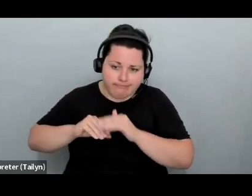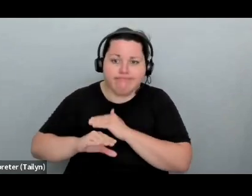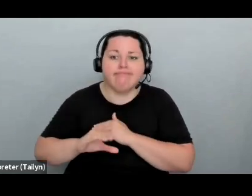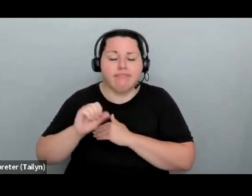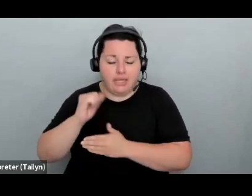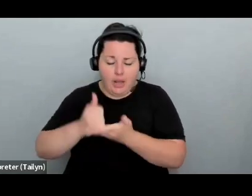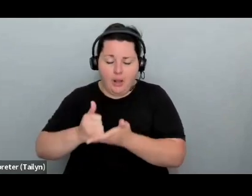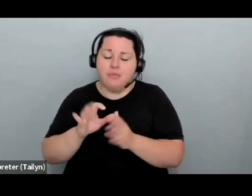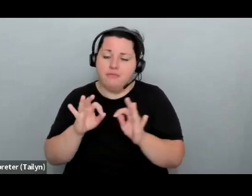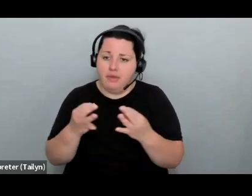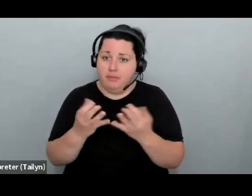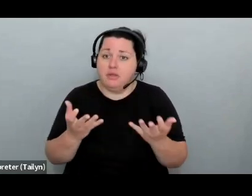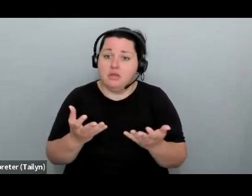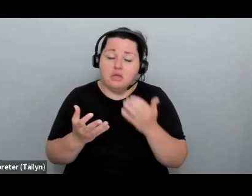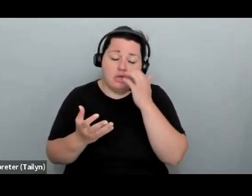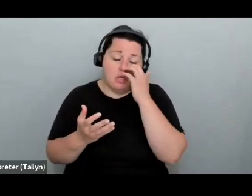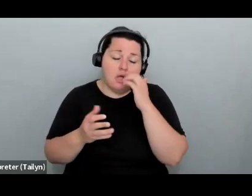really important. What do those